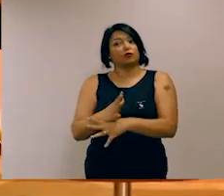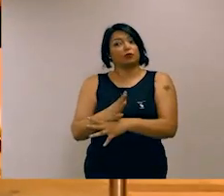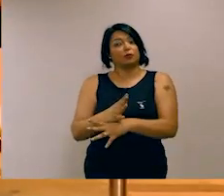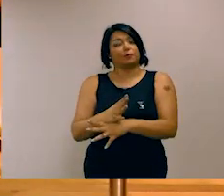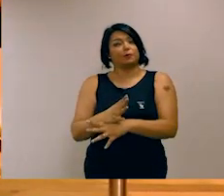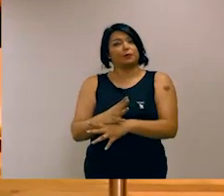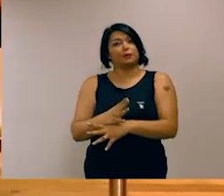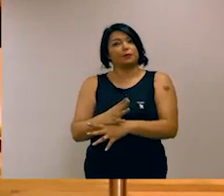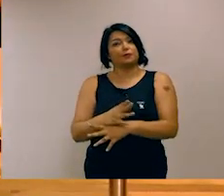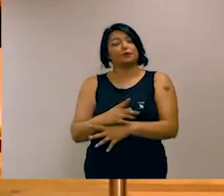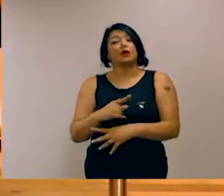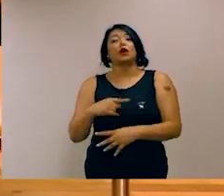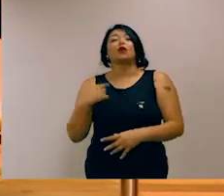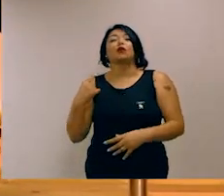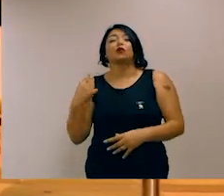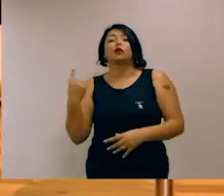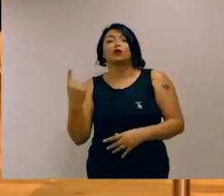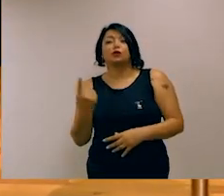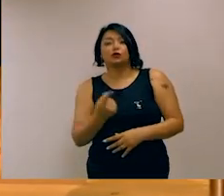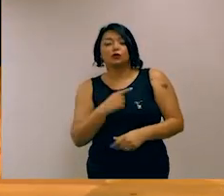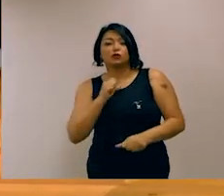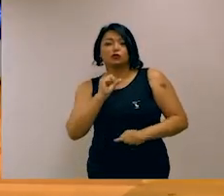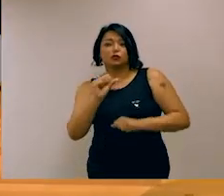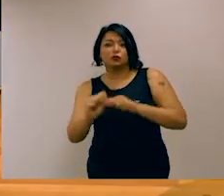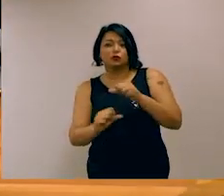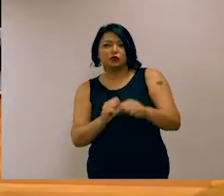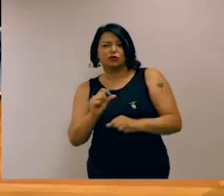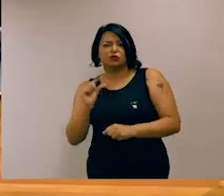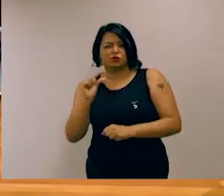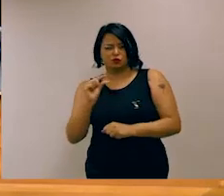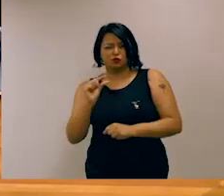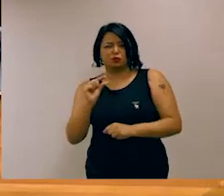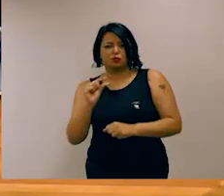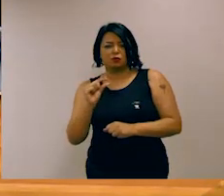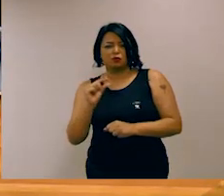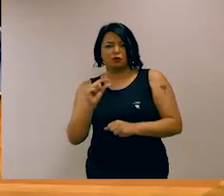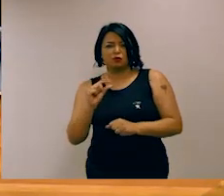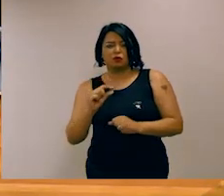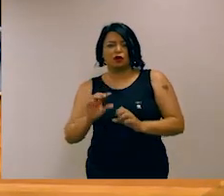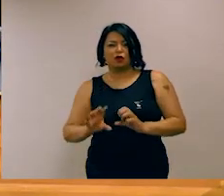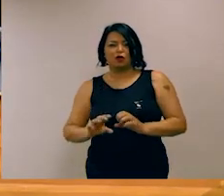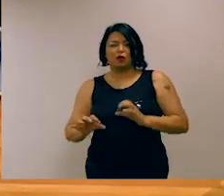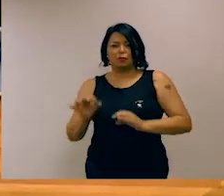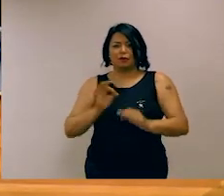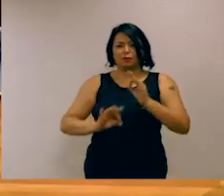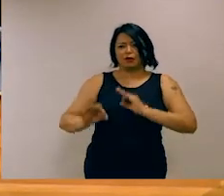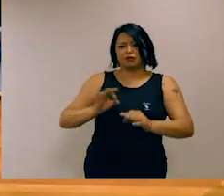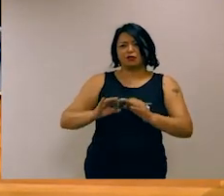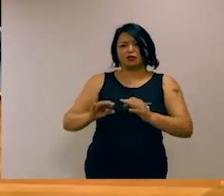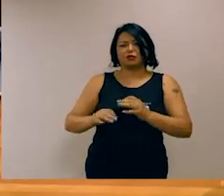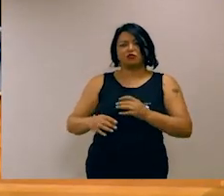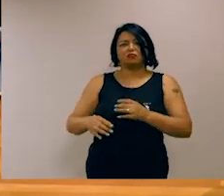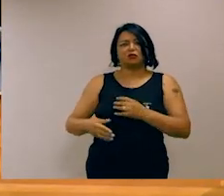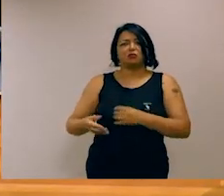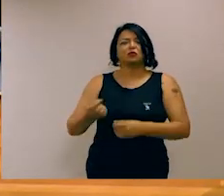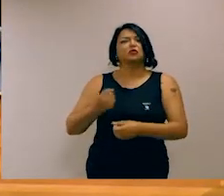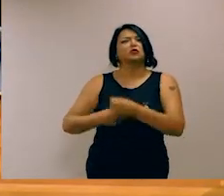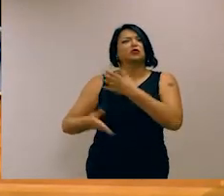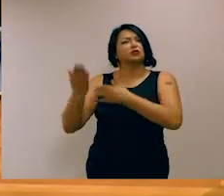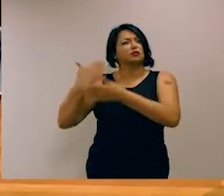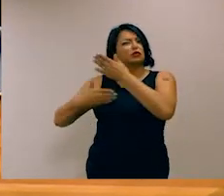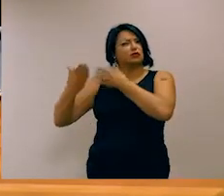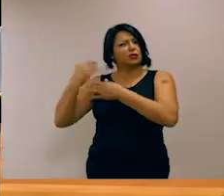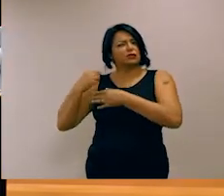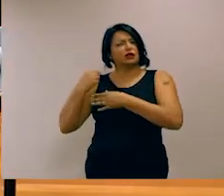in the workshops, since the subscriptions are closed. We changed our organization compared to last year